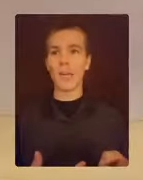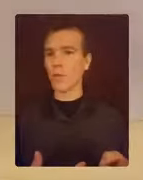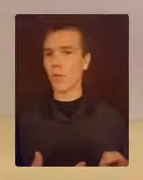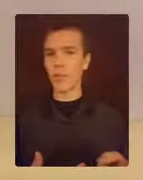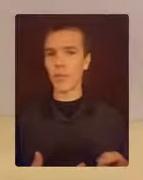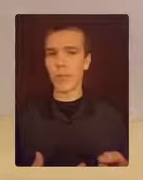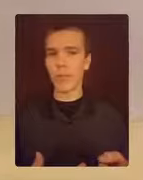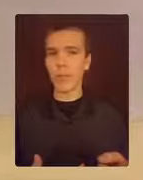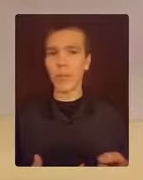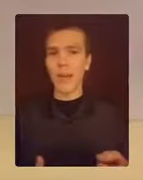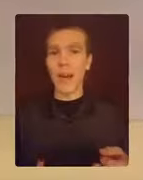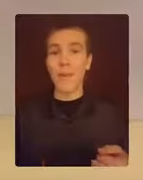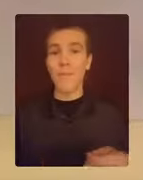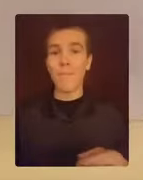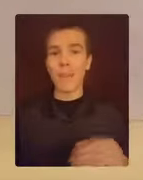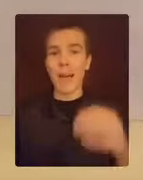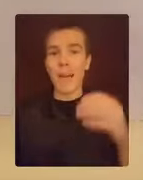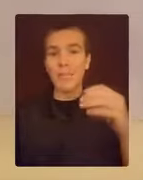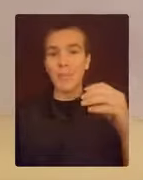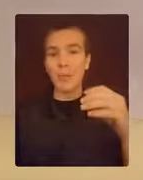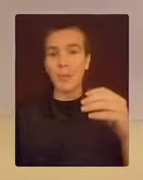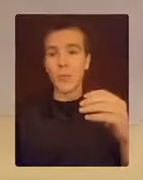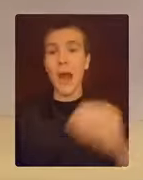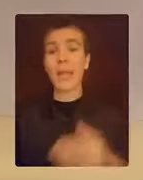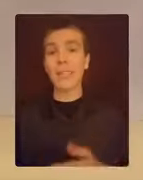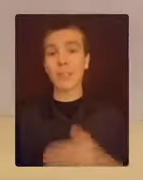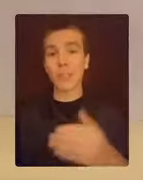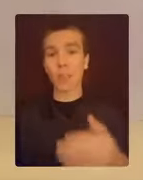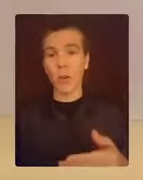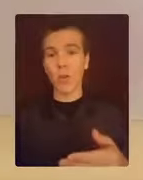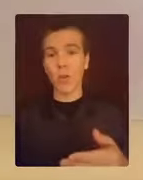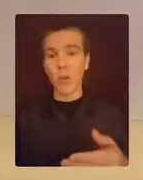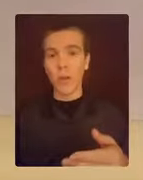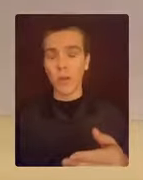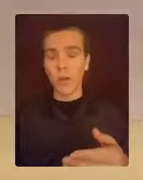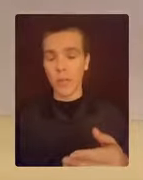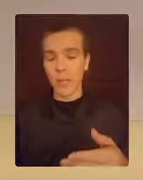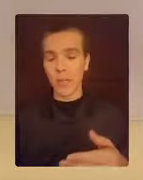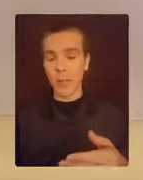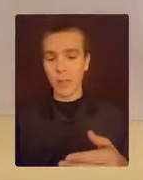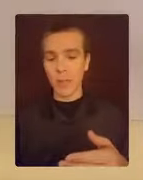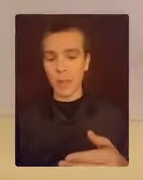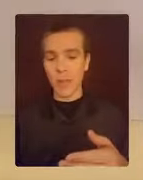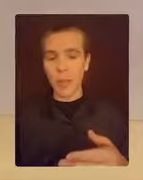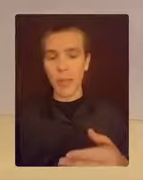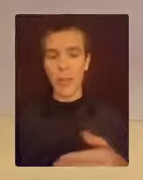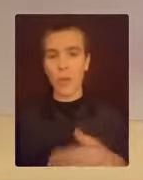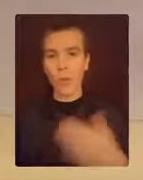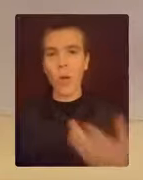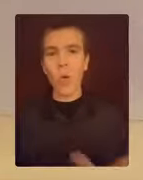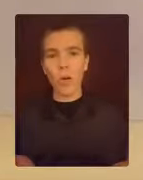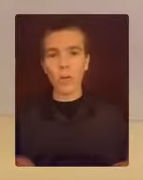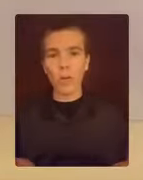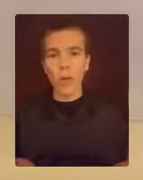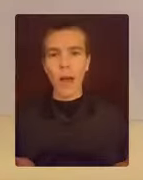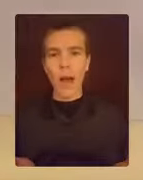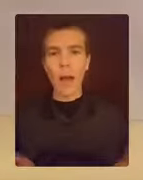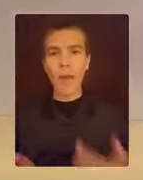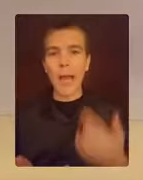had control of my dreams. Now I had to practice control, because in the real